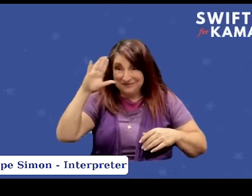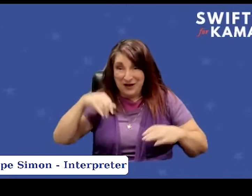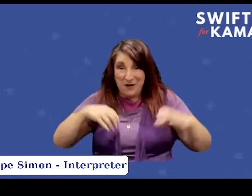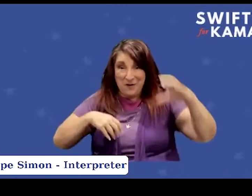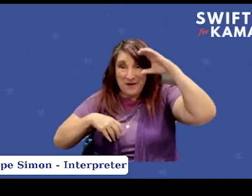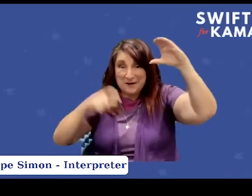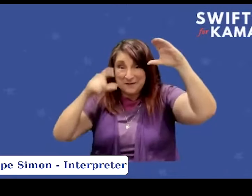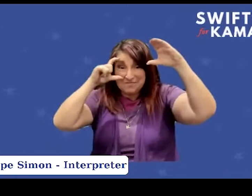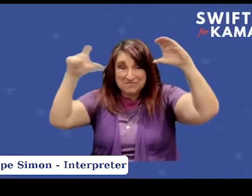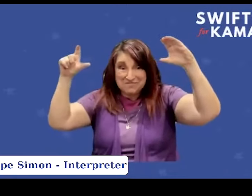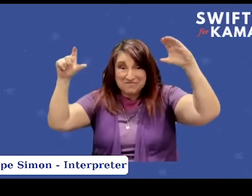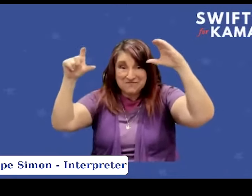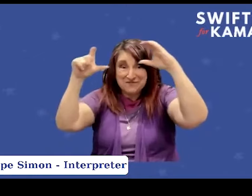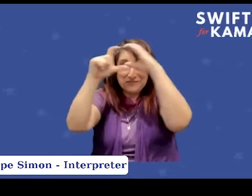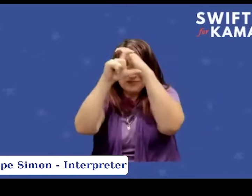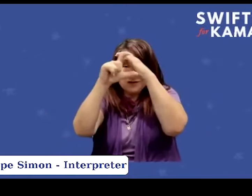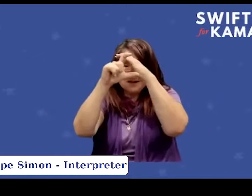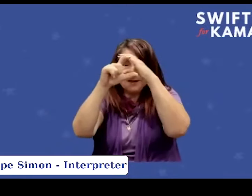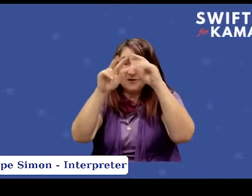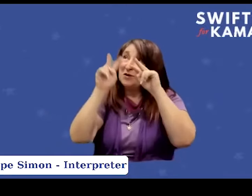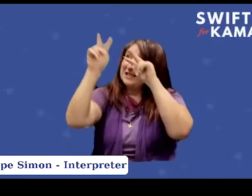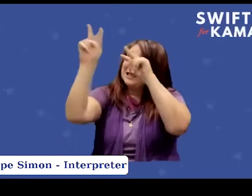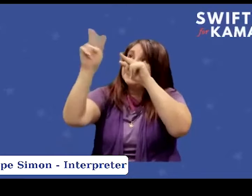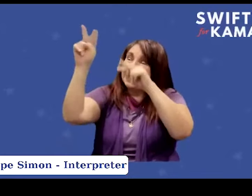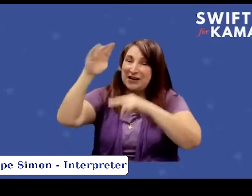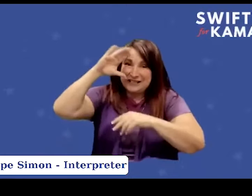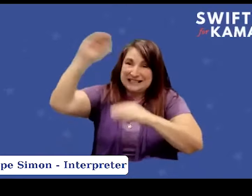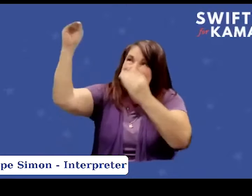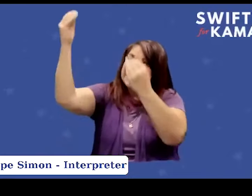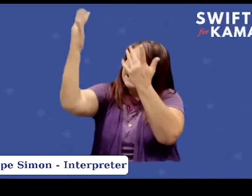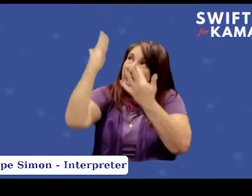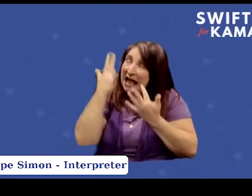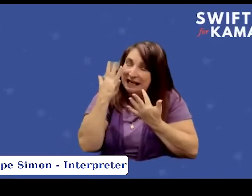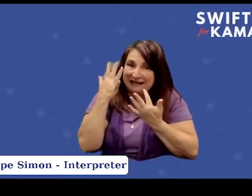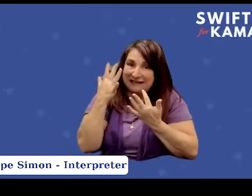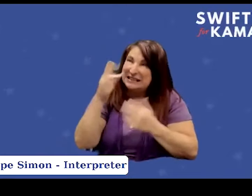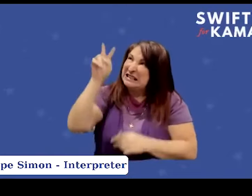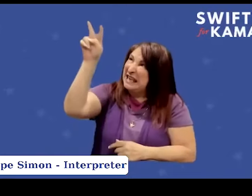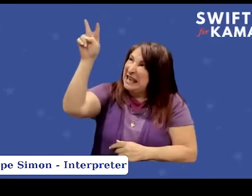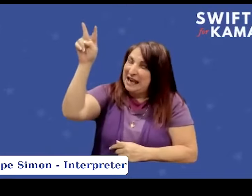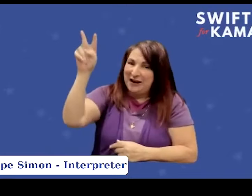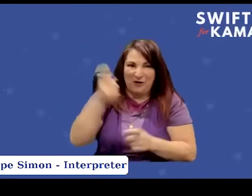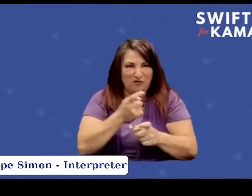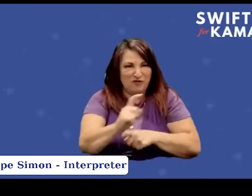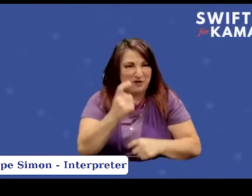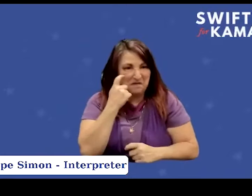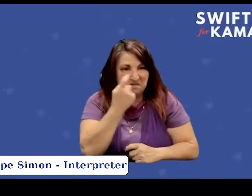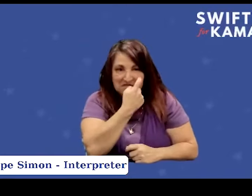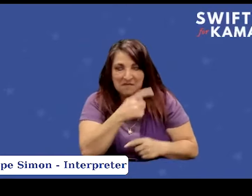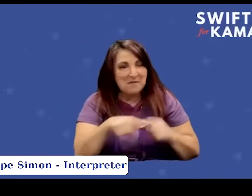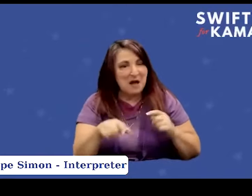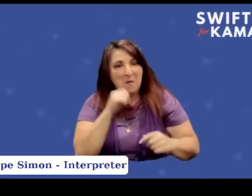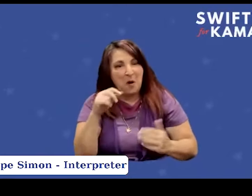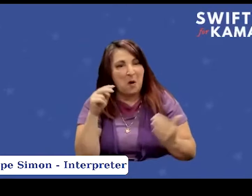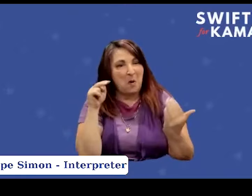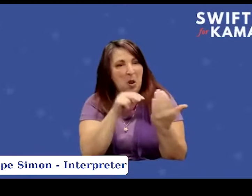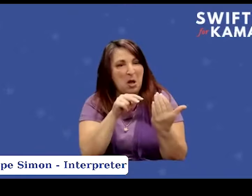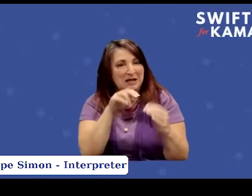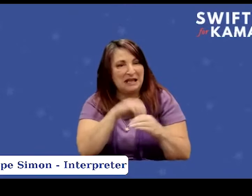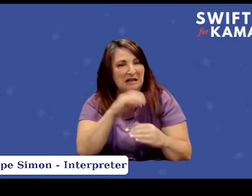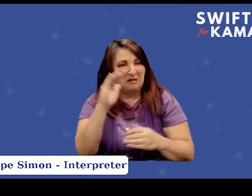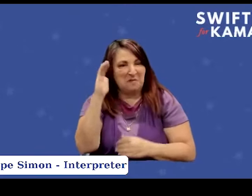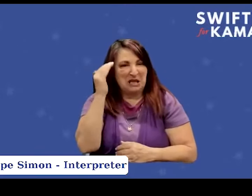but never in the mirror. So we have our work ahead of us to make sure we defeat this anti